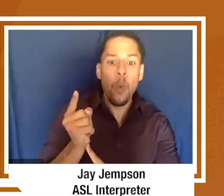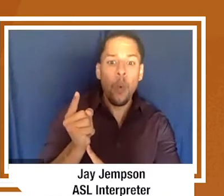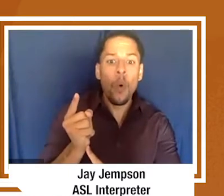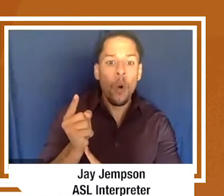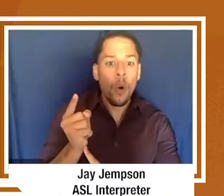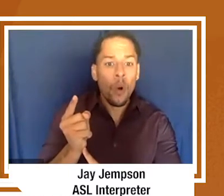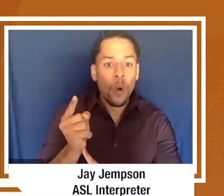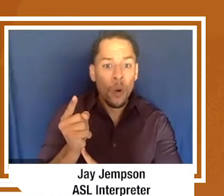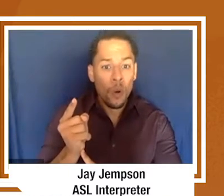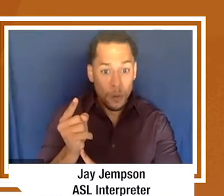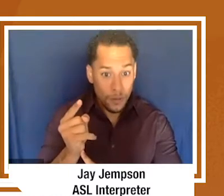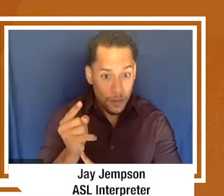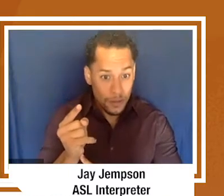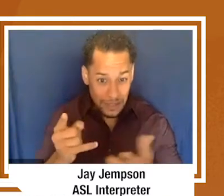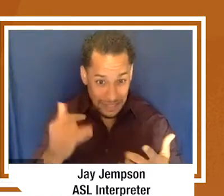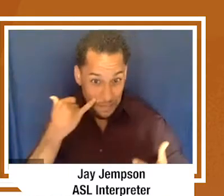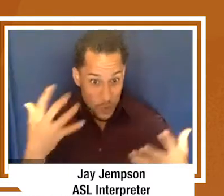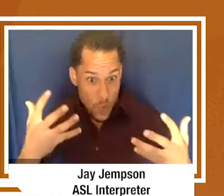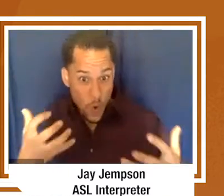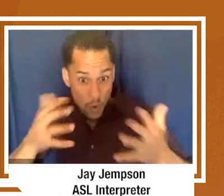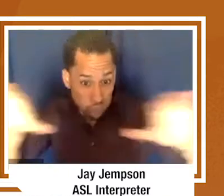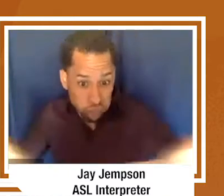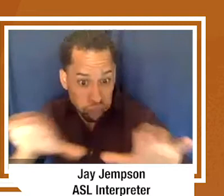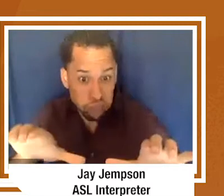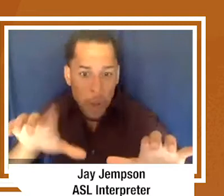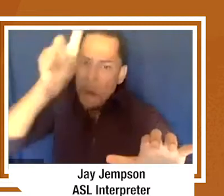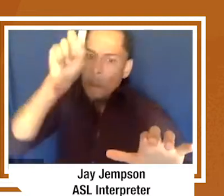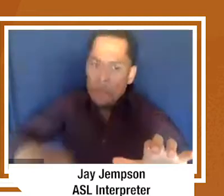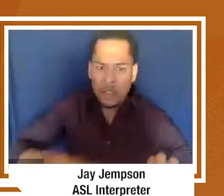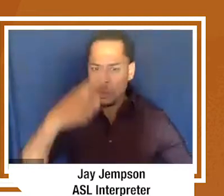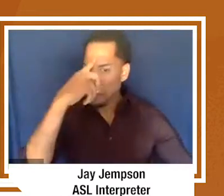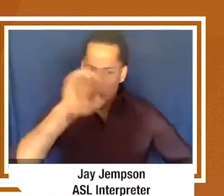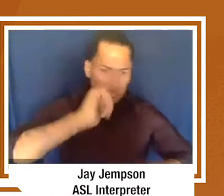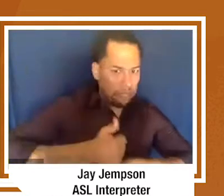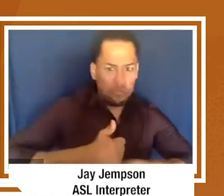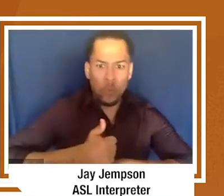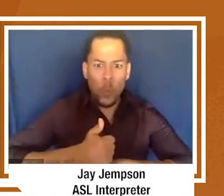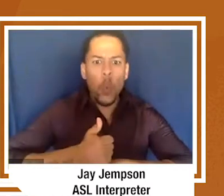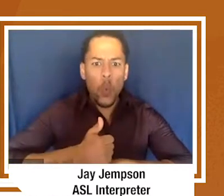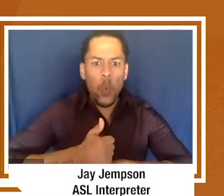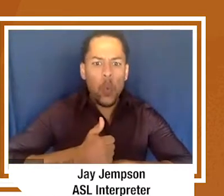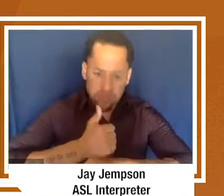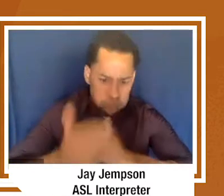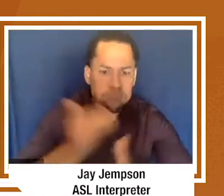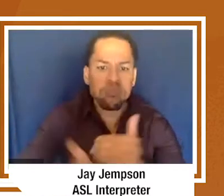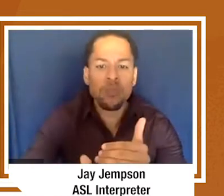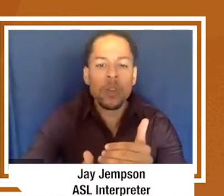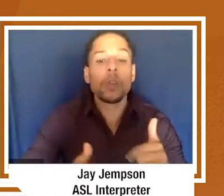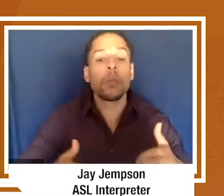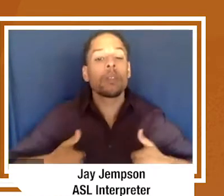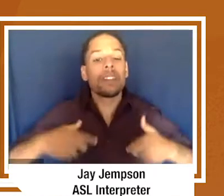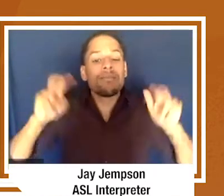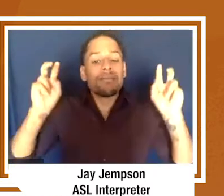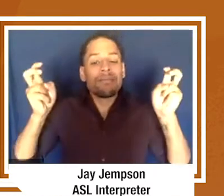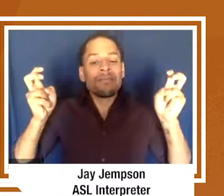gonna be present and you wanna do something, you need to put your mind to it. And so the Can You Hear Me Now